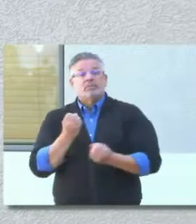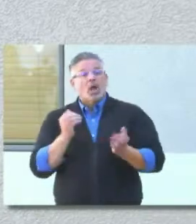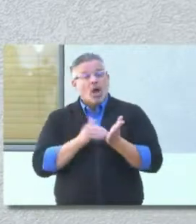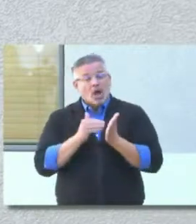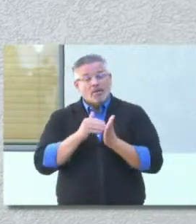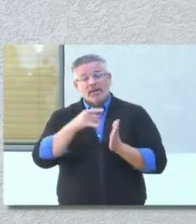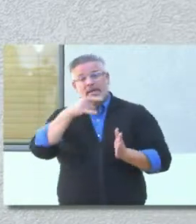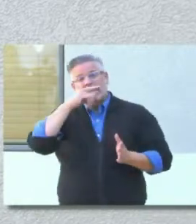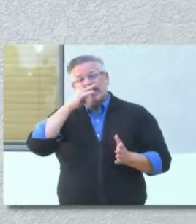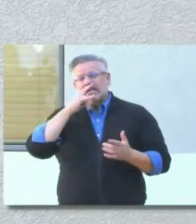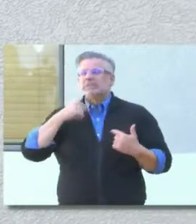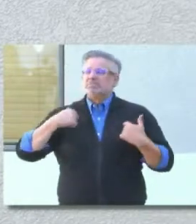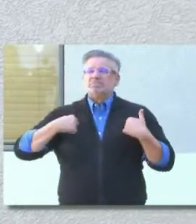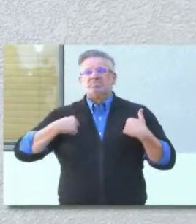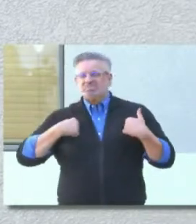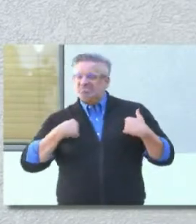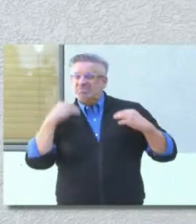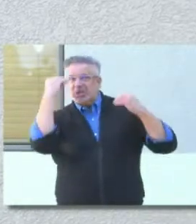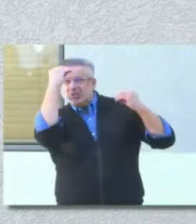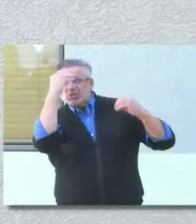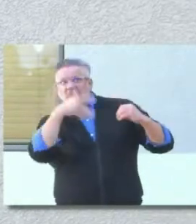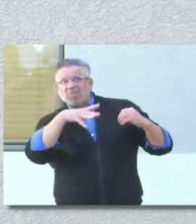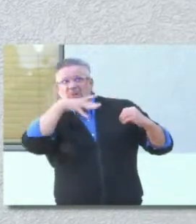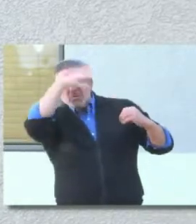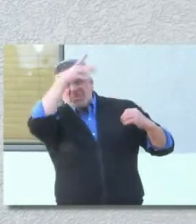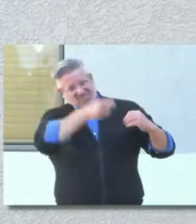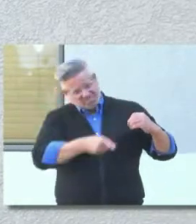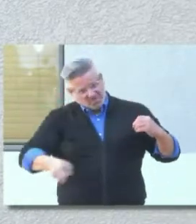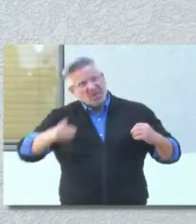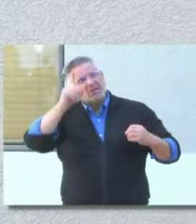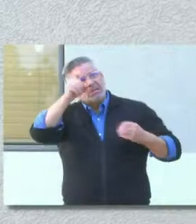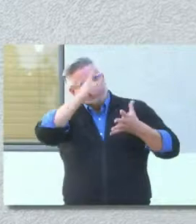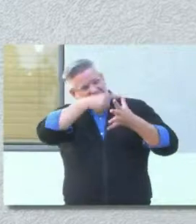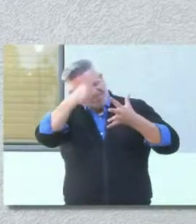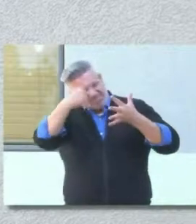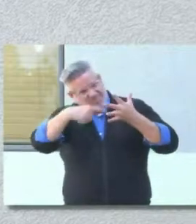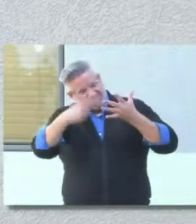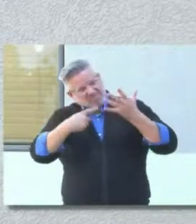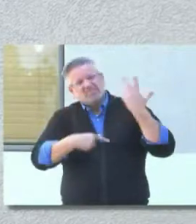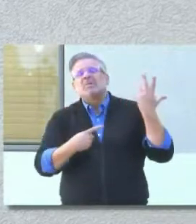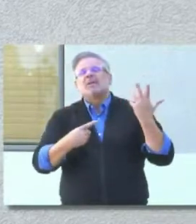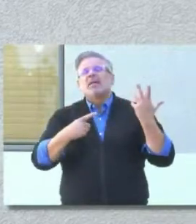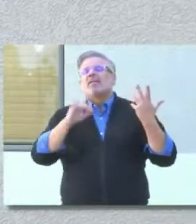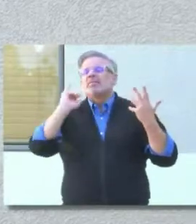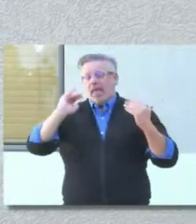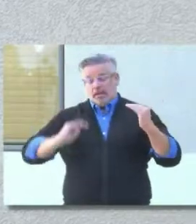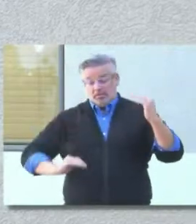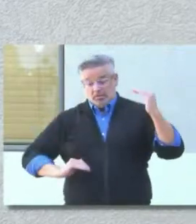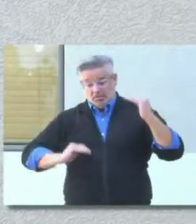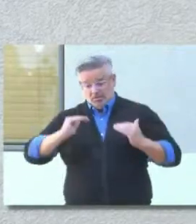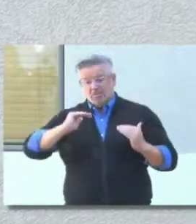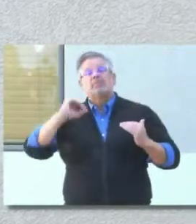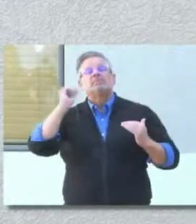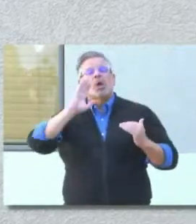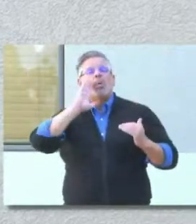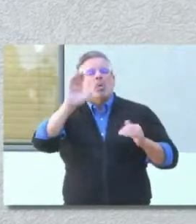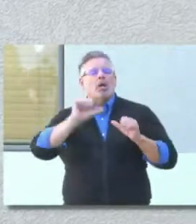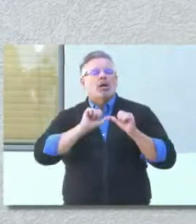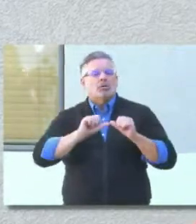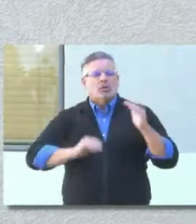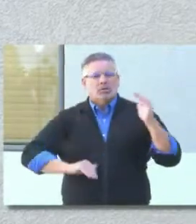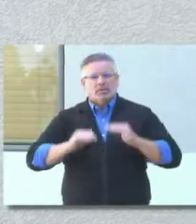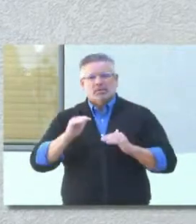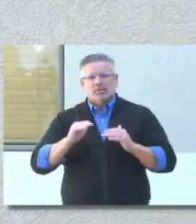times kids are the ones that teach and motivate the parents. And so the gap has been closing, and I expect it to continue to